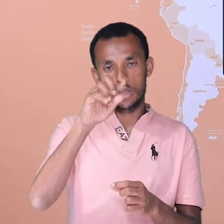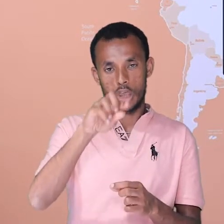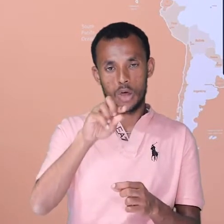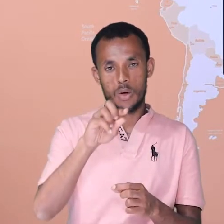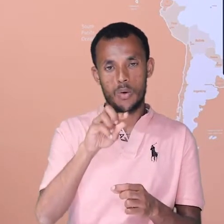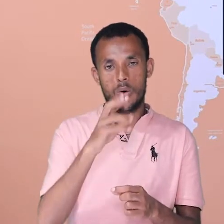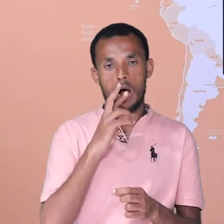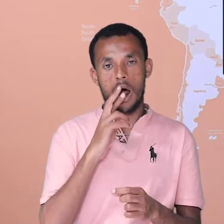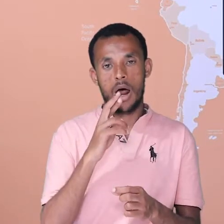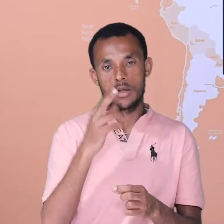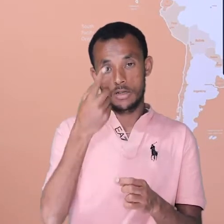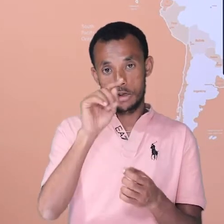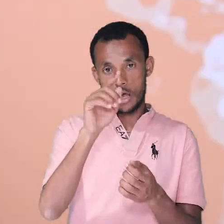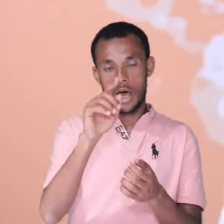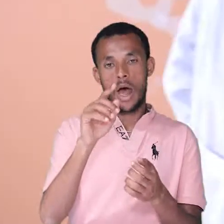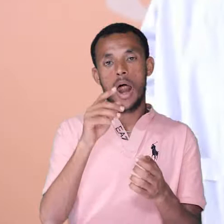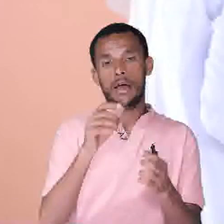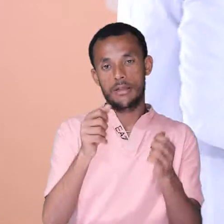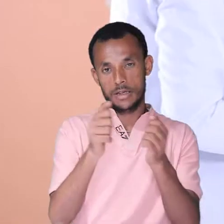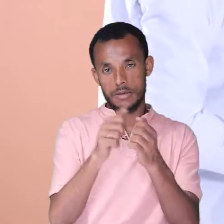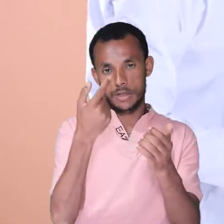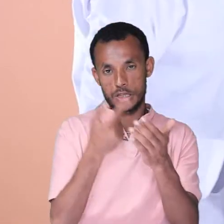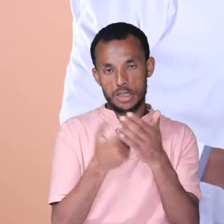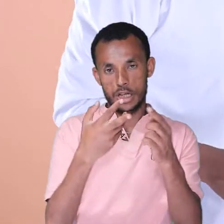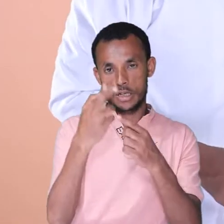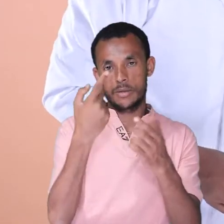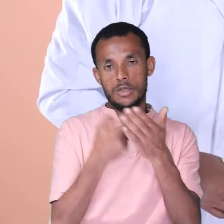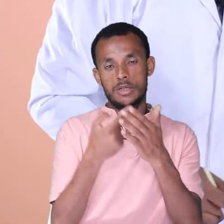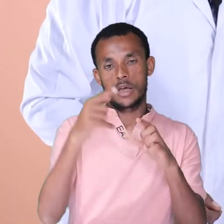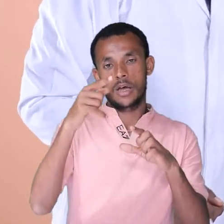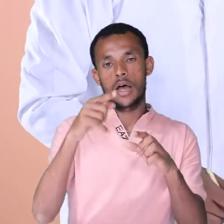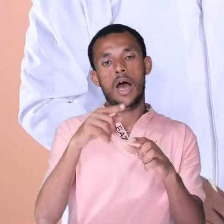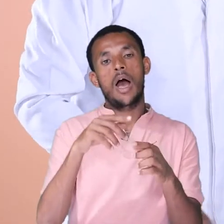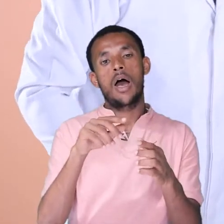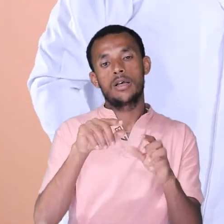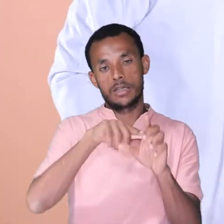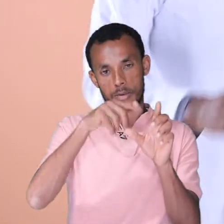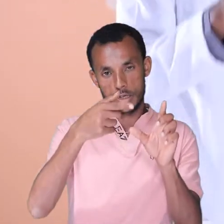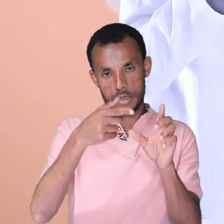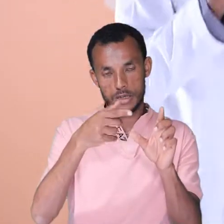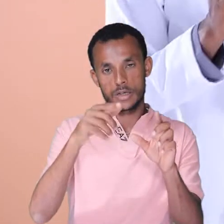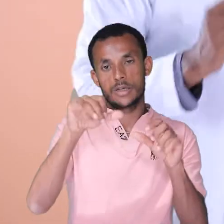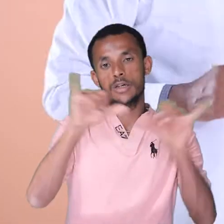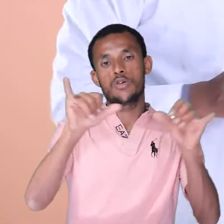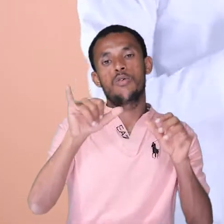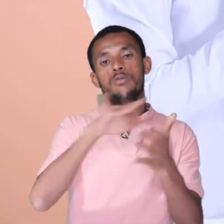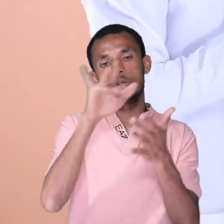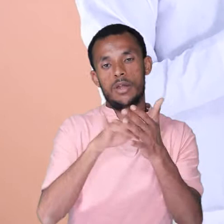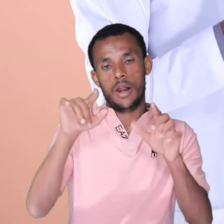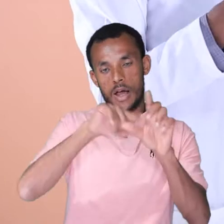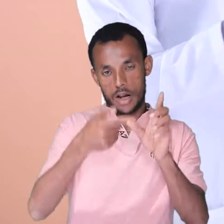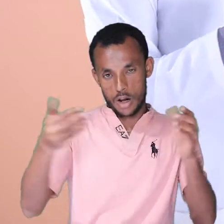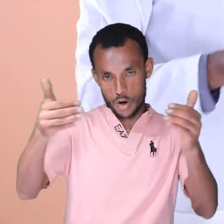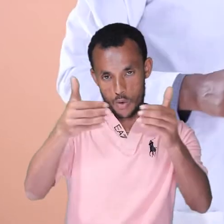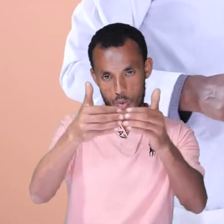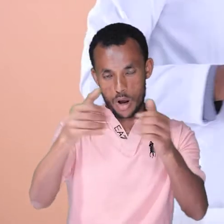PXQ is the arc intercept this angle. Therefore, the measures of central angle equals with